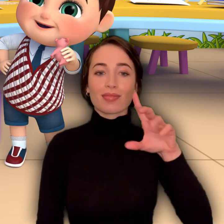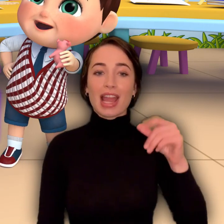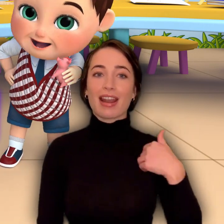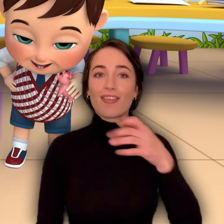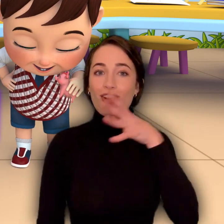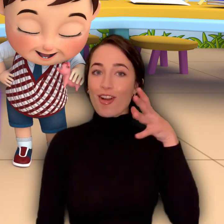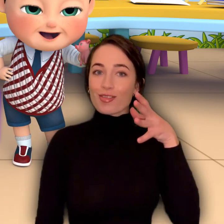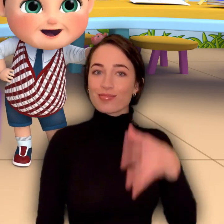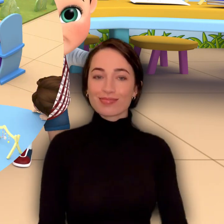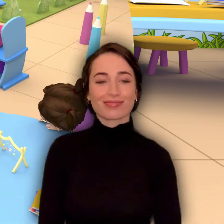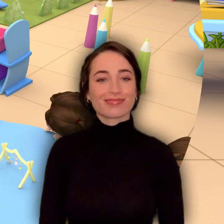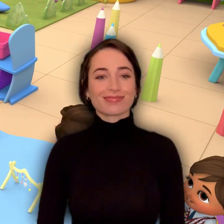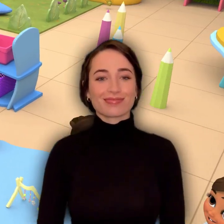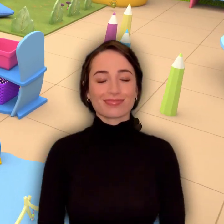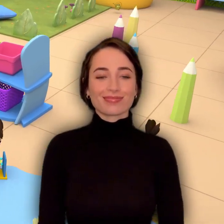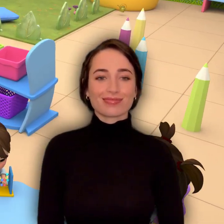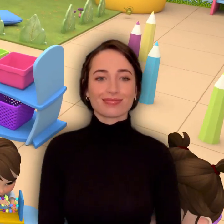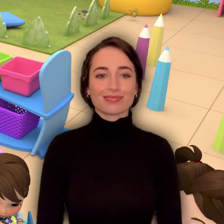Macdonald had a farm.